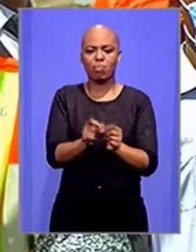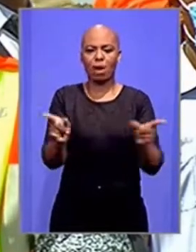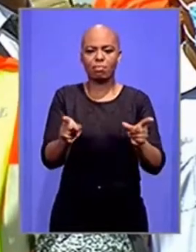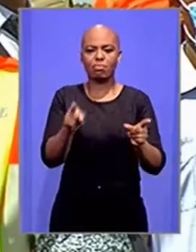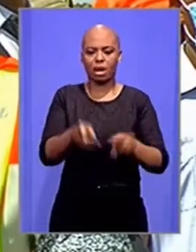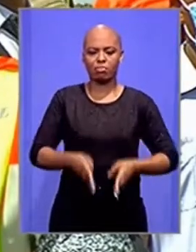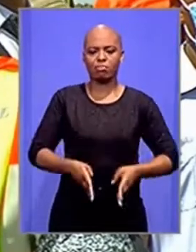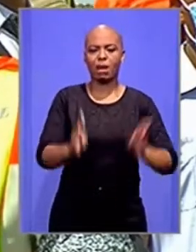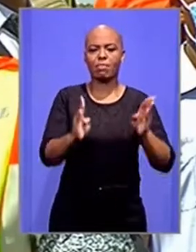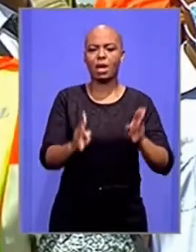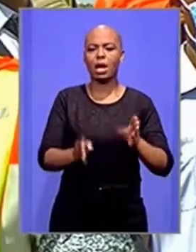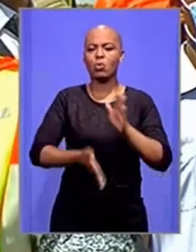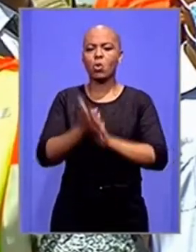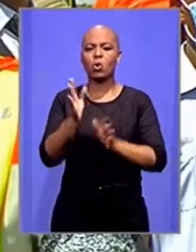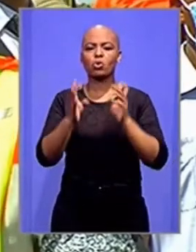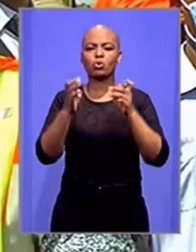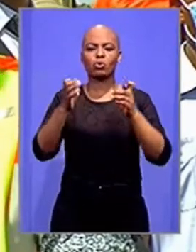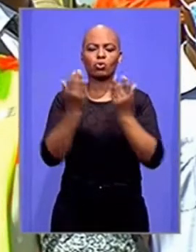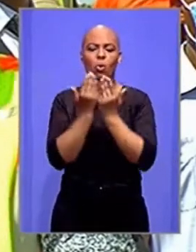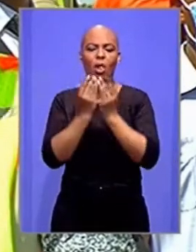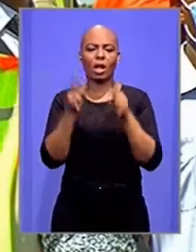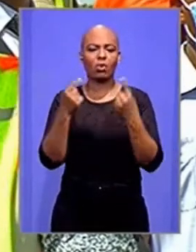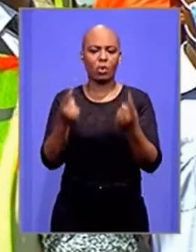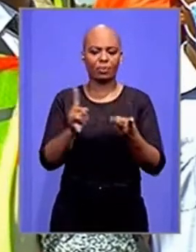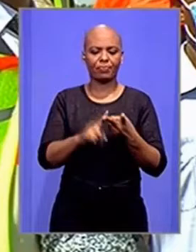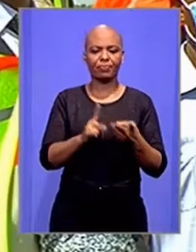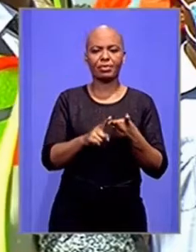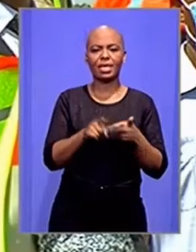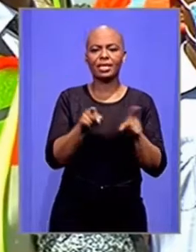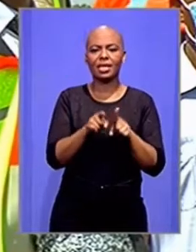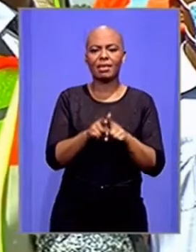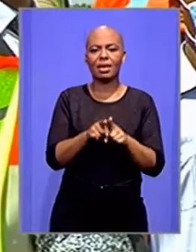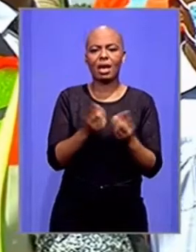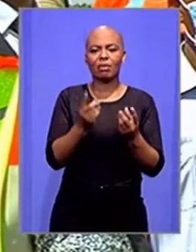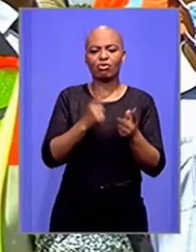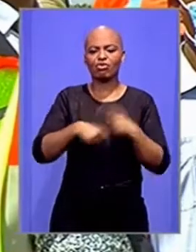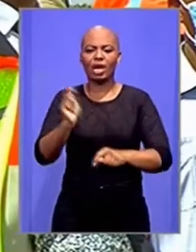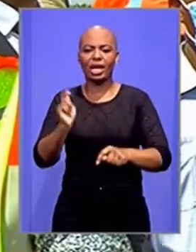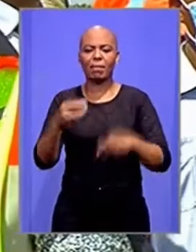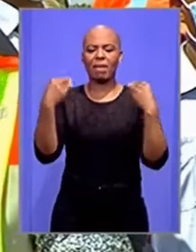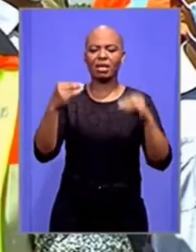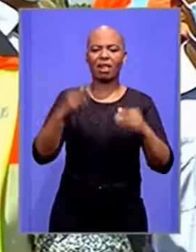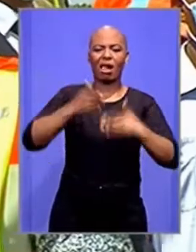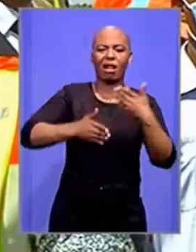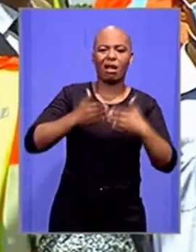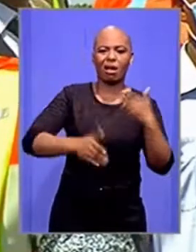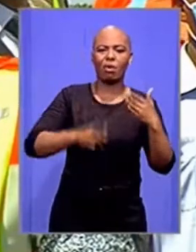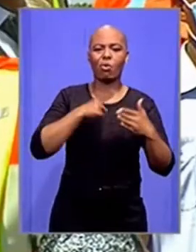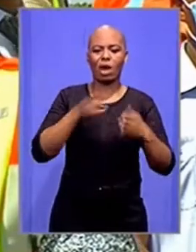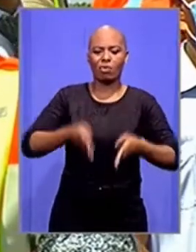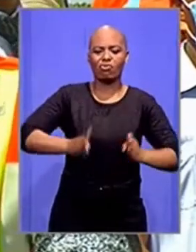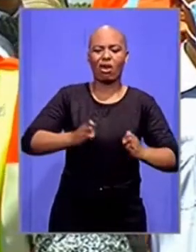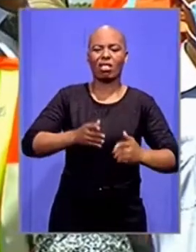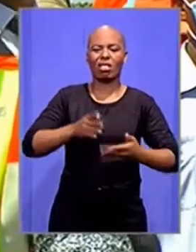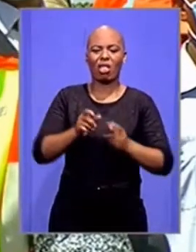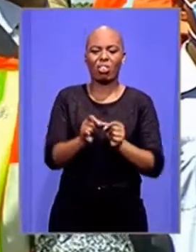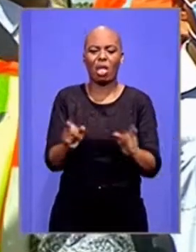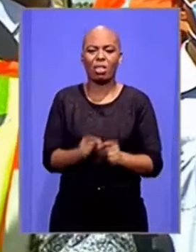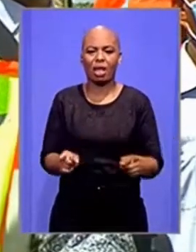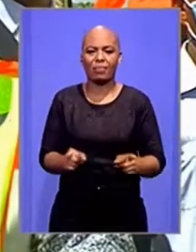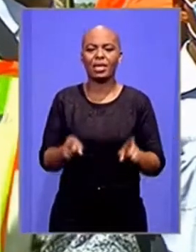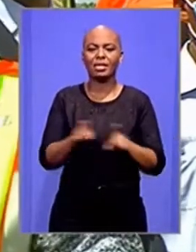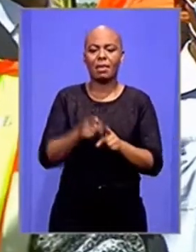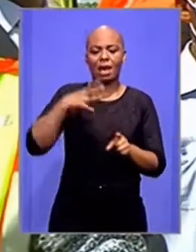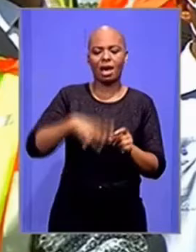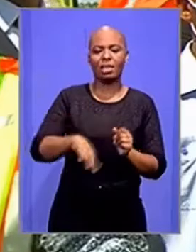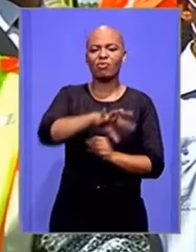to schools. And in another part of our country, we also saw how people are not even